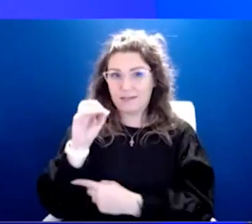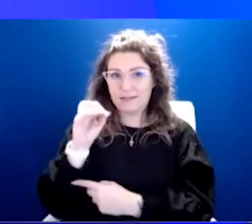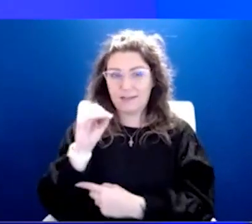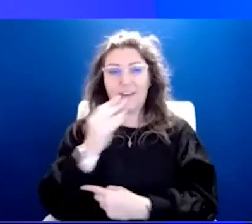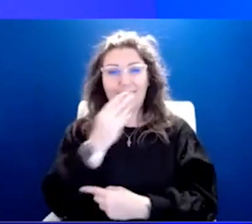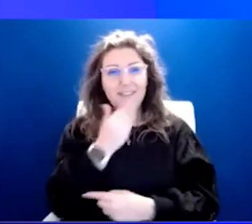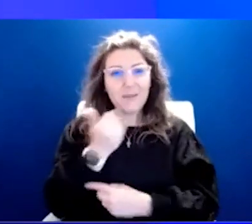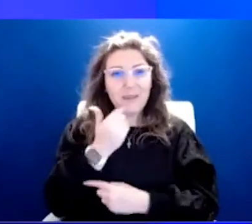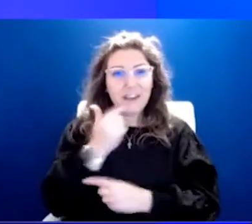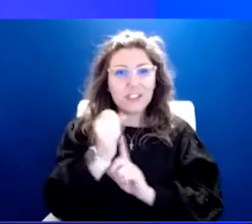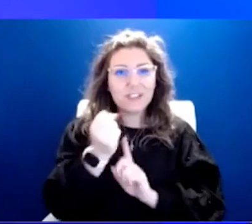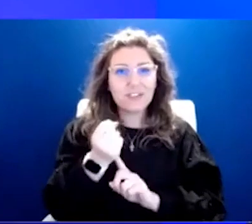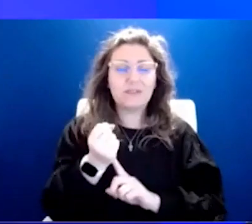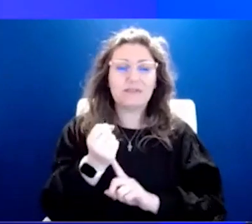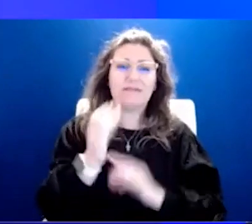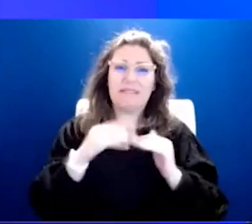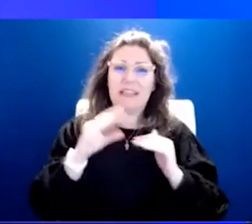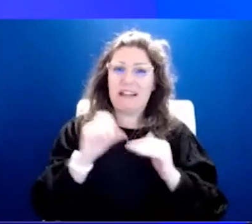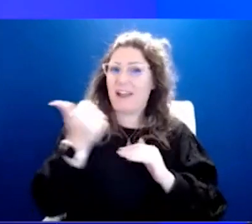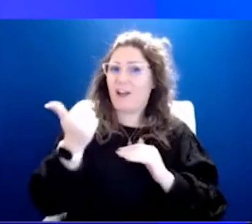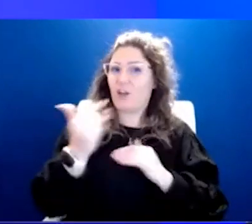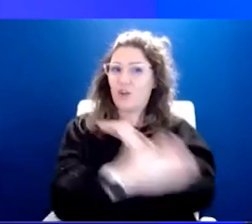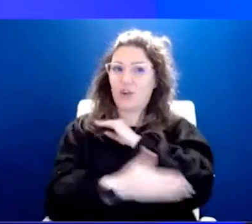situation than many counties had across the state because